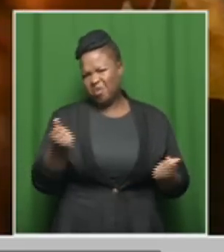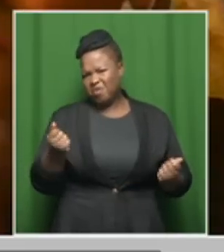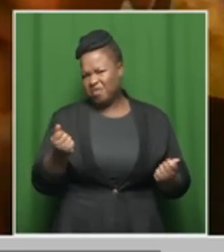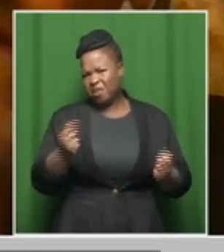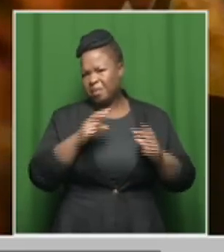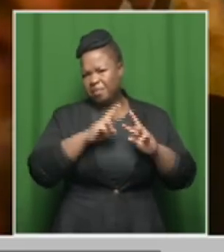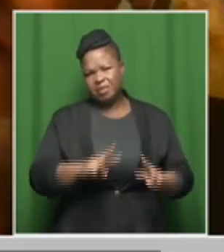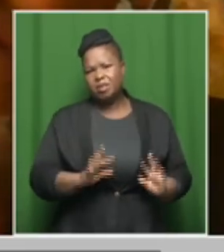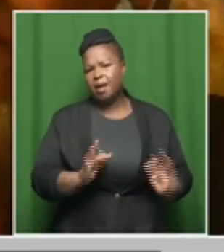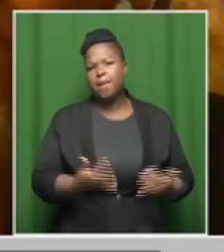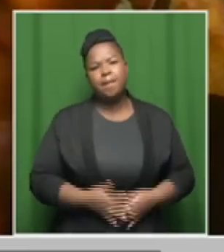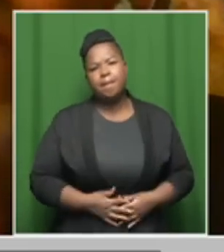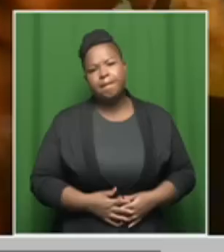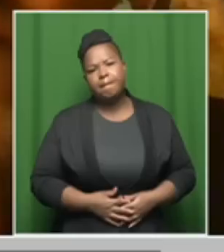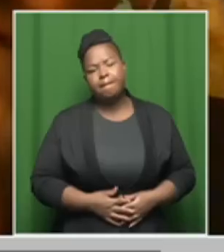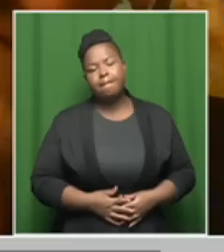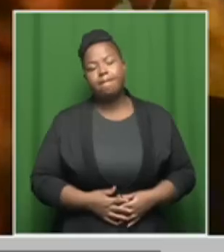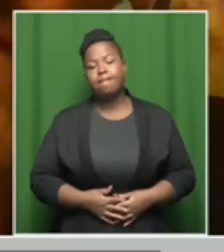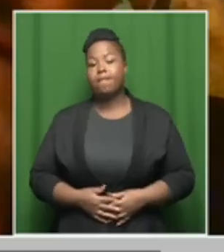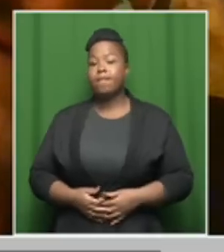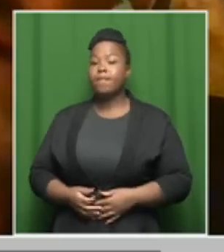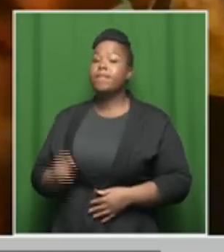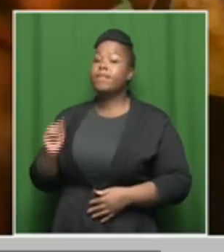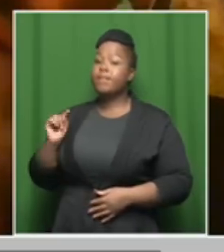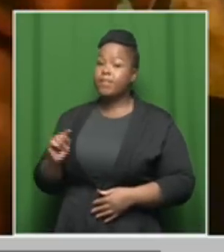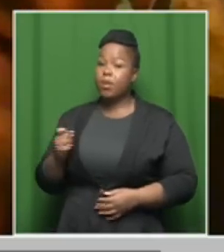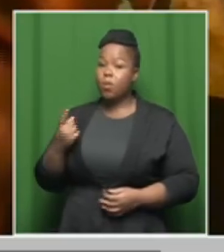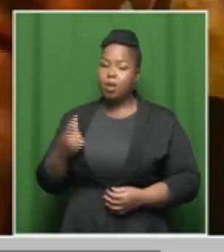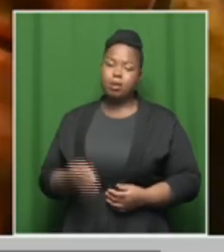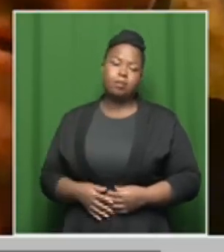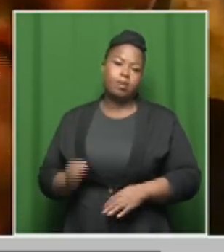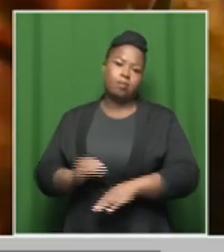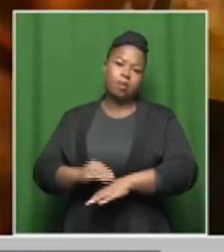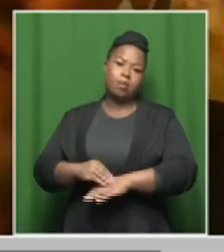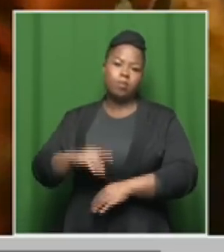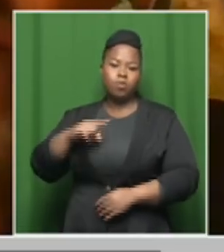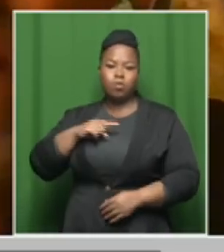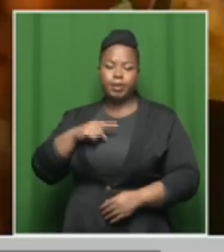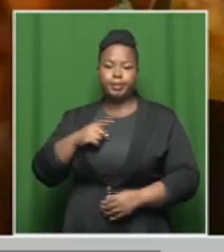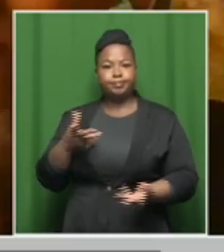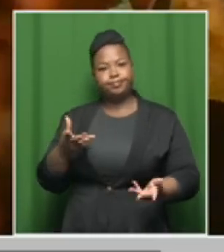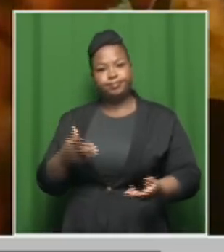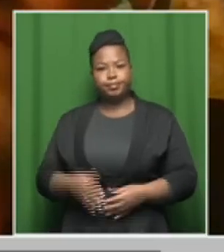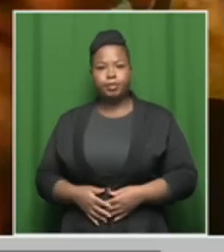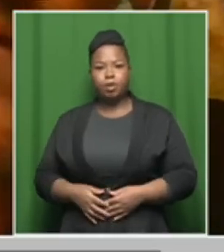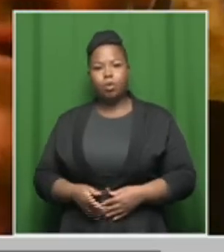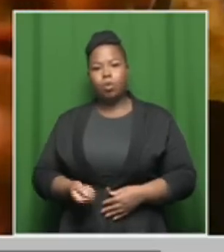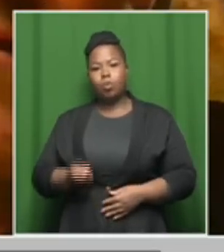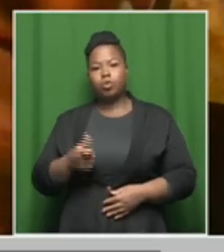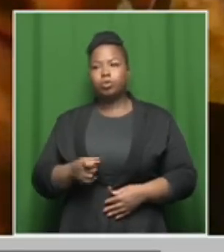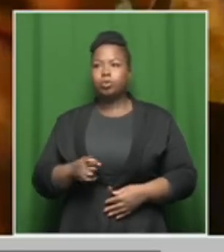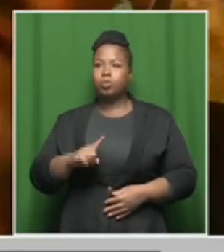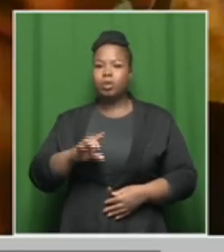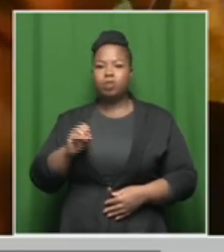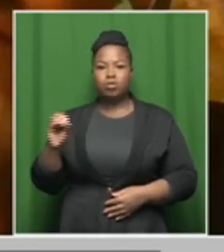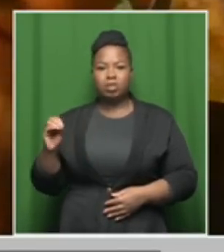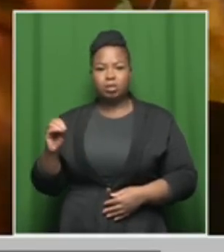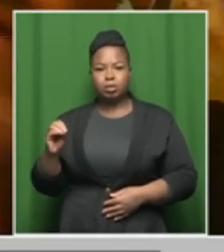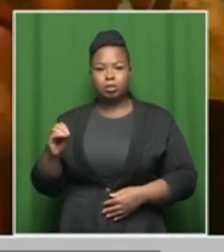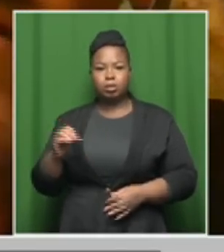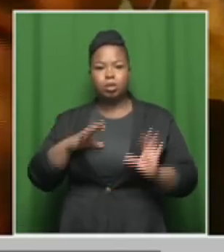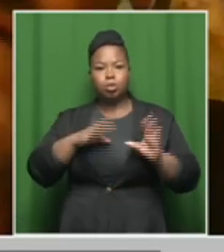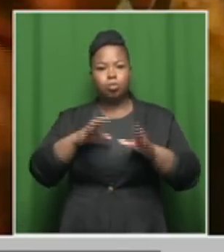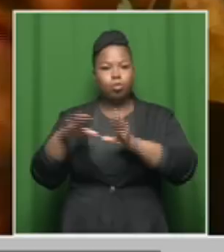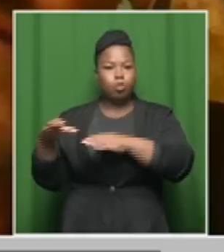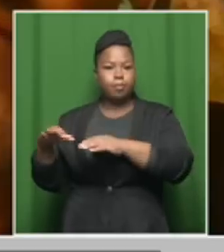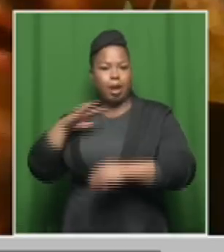Yeah, one can say that one of the complex situations is that right now it is estimated that we have around 100 plus different kind of rebel groups. So it's